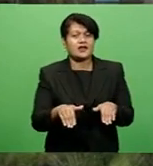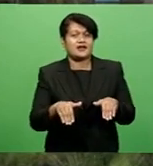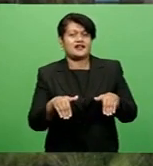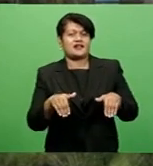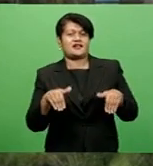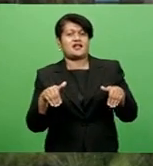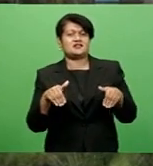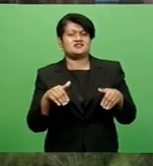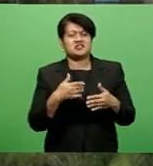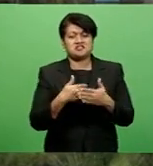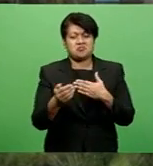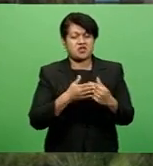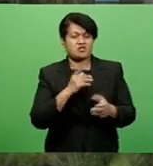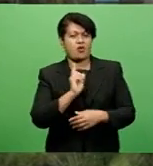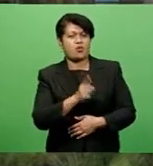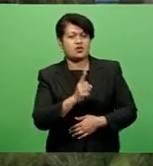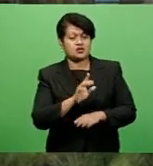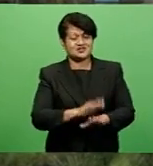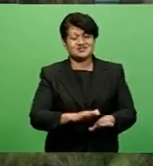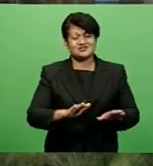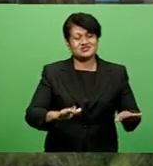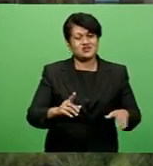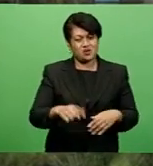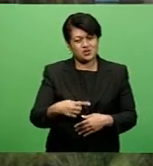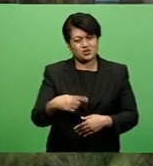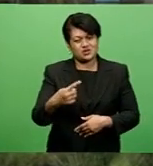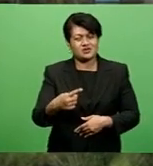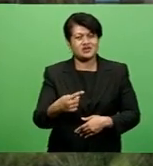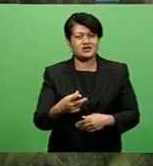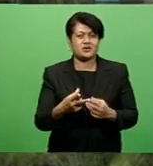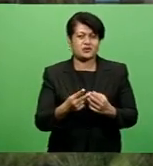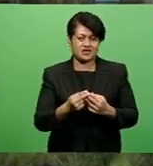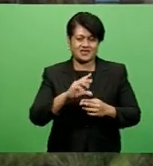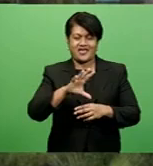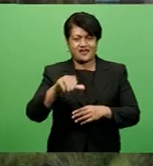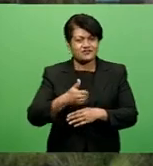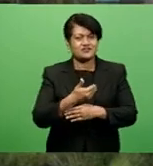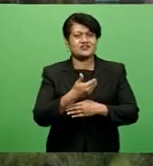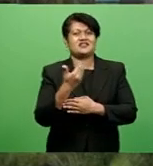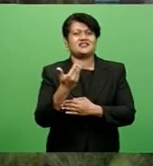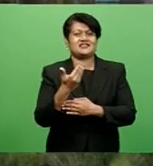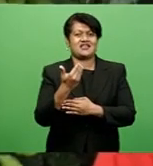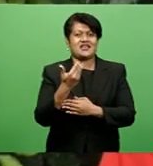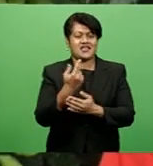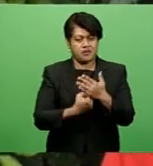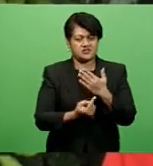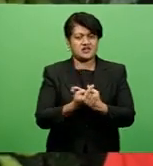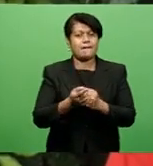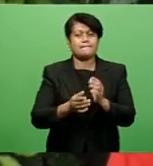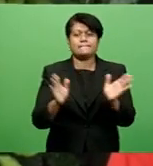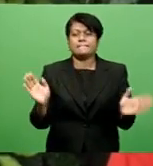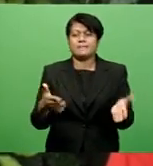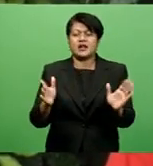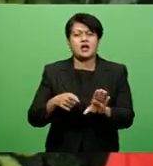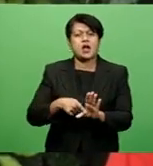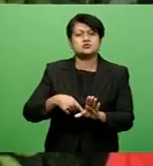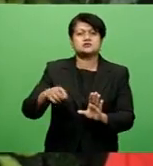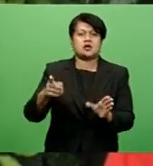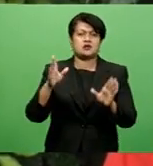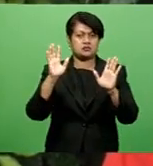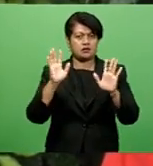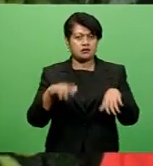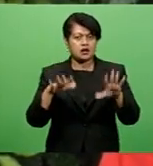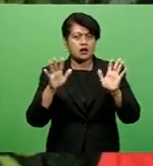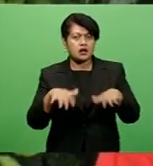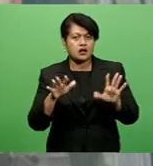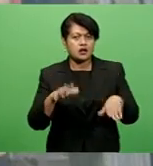weather warnings. Children are also continuing with their daily routine and are playing outside in the rain. Here in Waila, we are